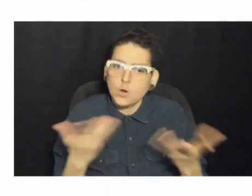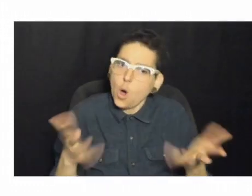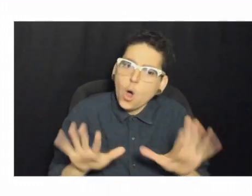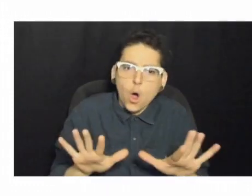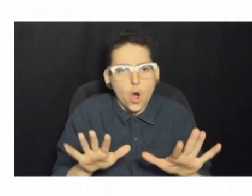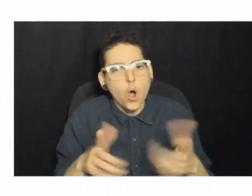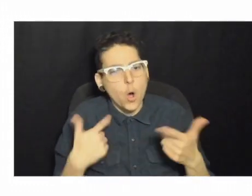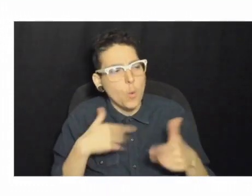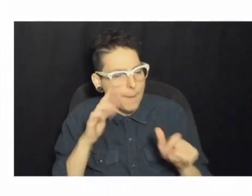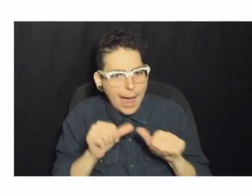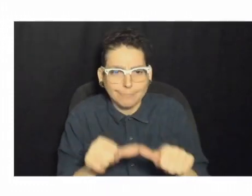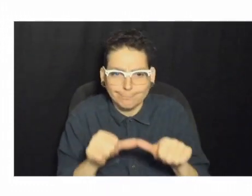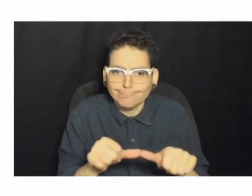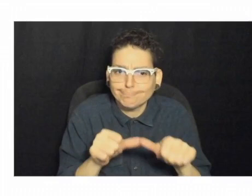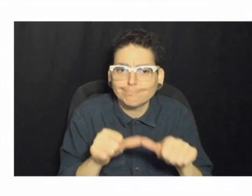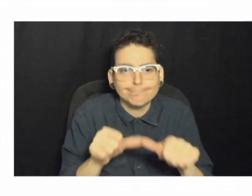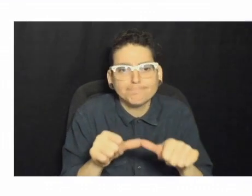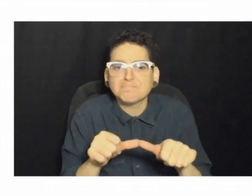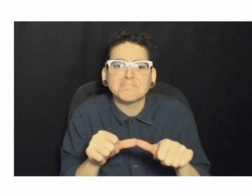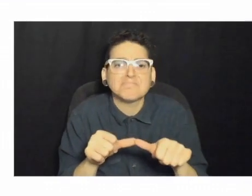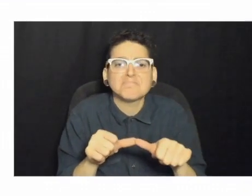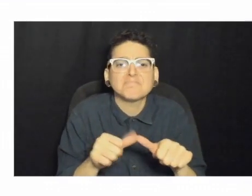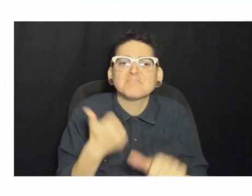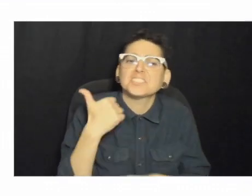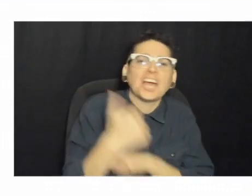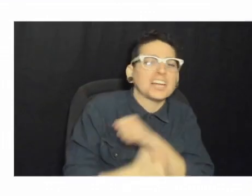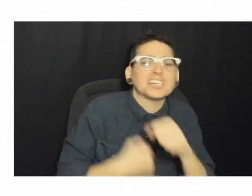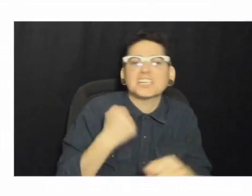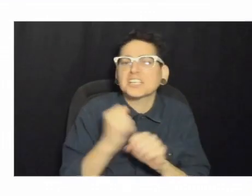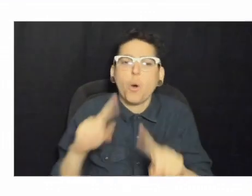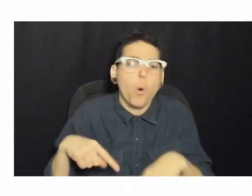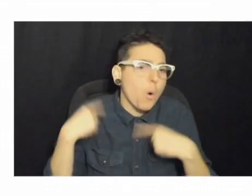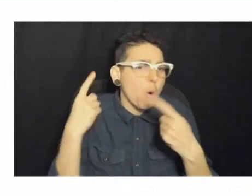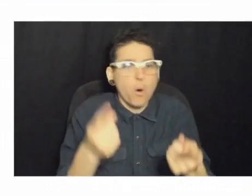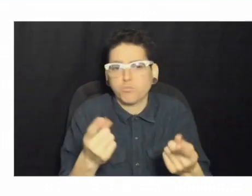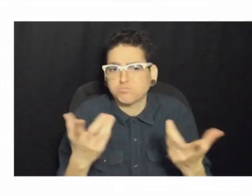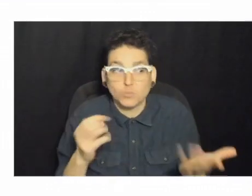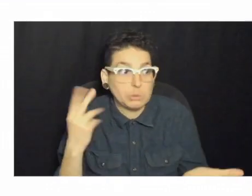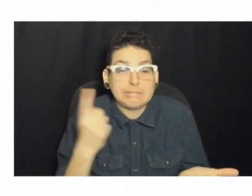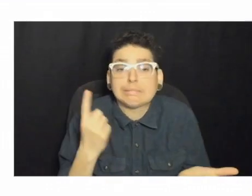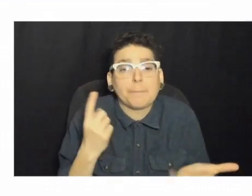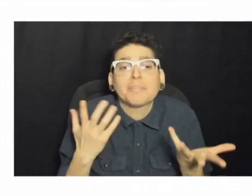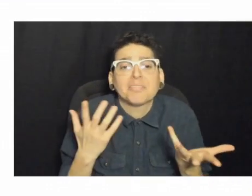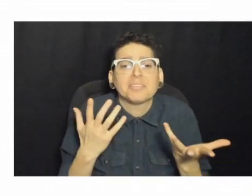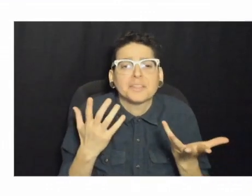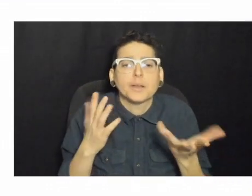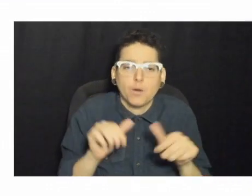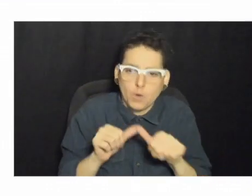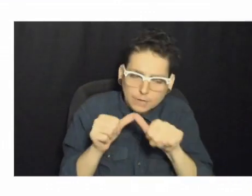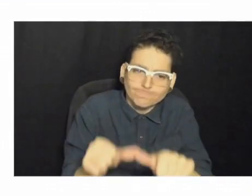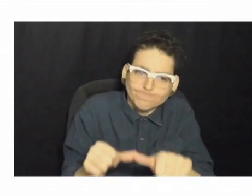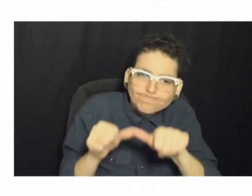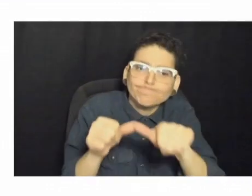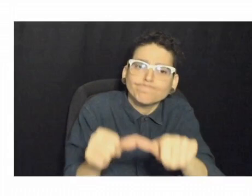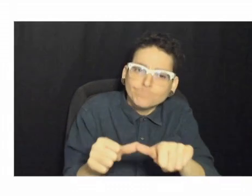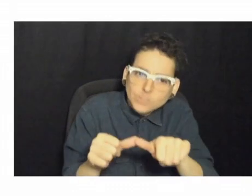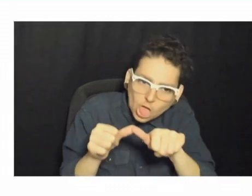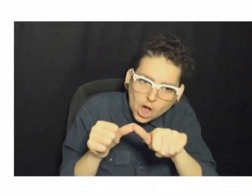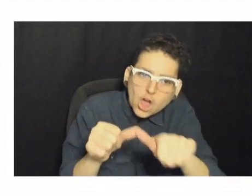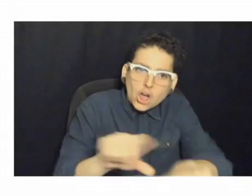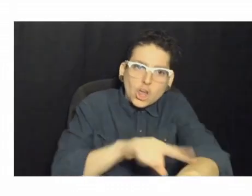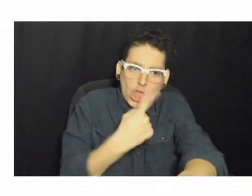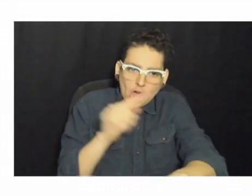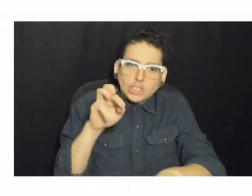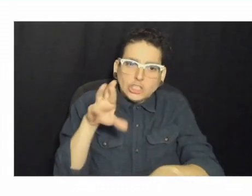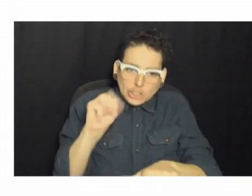a long-term project and not just a backward-looking project toward the pandemic. Thanks.